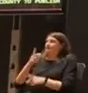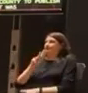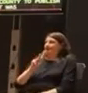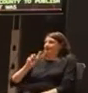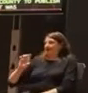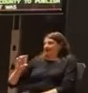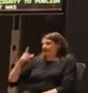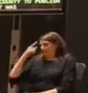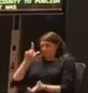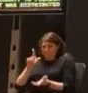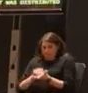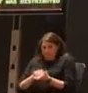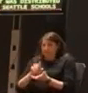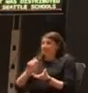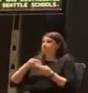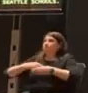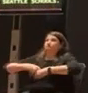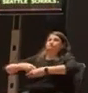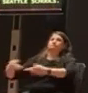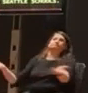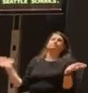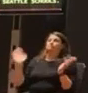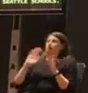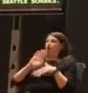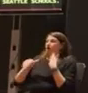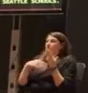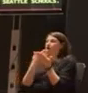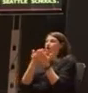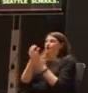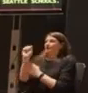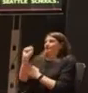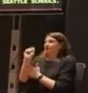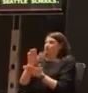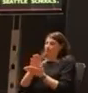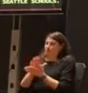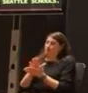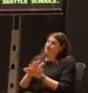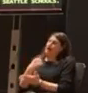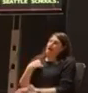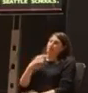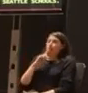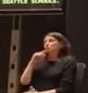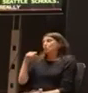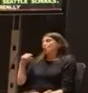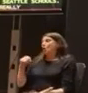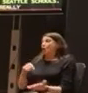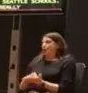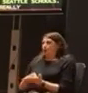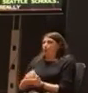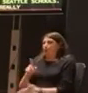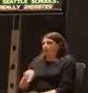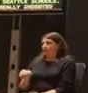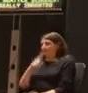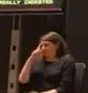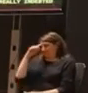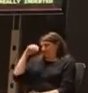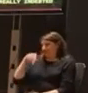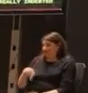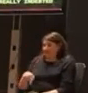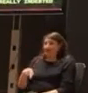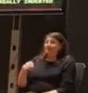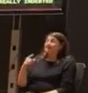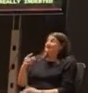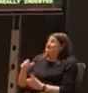the Seattle schools. I am really indebted to the students at South Shore